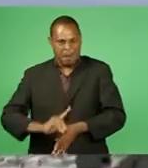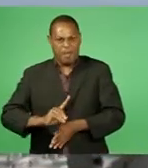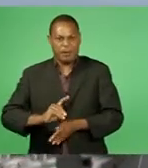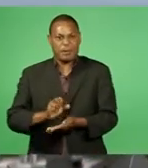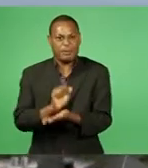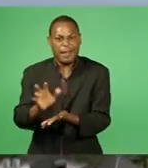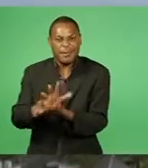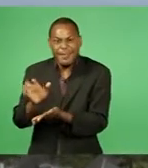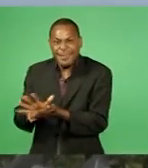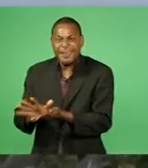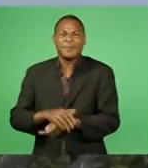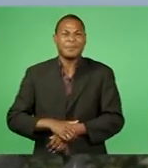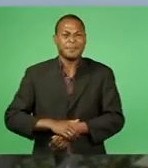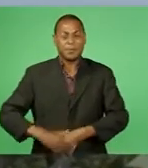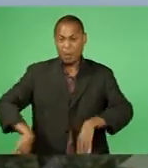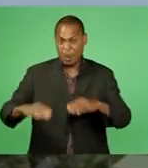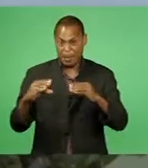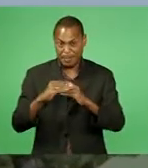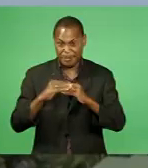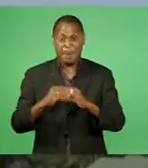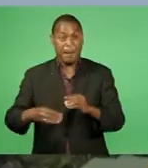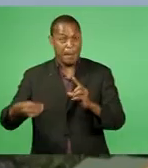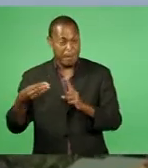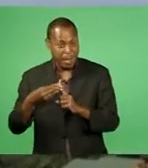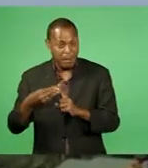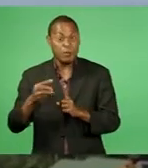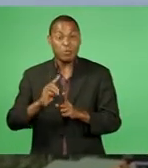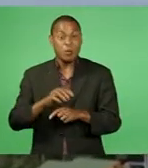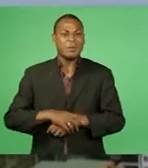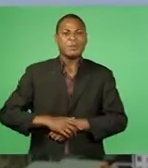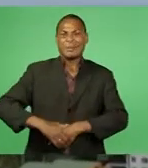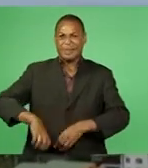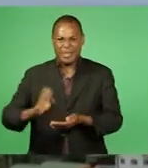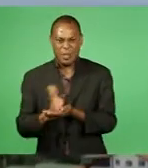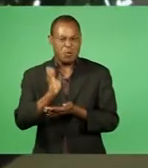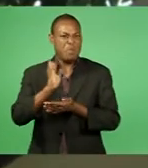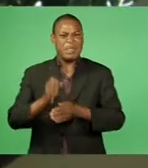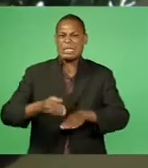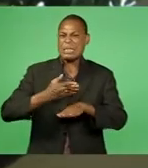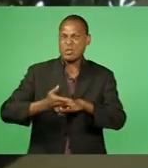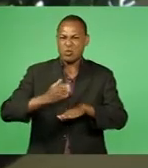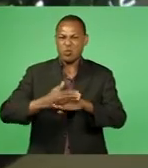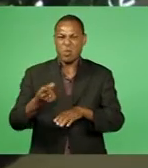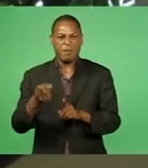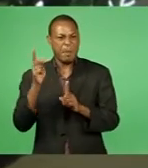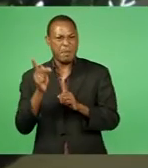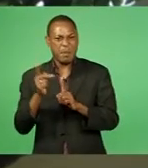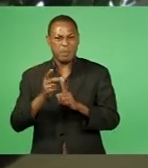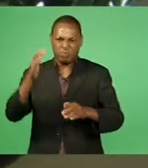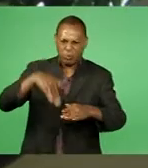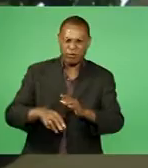Koya adds, according to the Reserve Bank's economic review for last month, a new lending of commercial banks for investment purposes declined